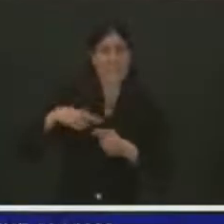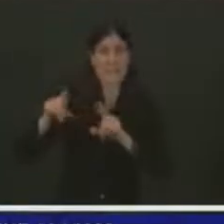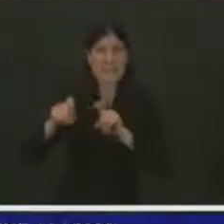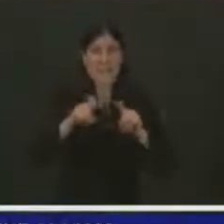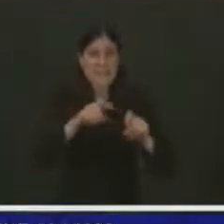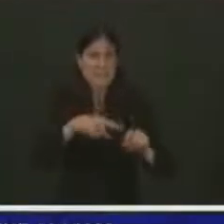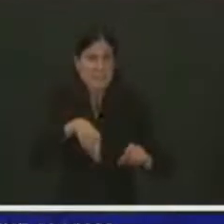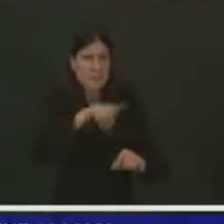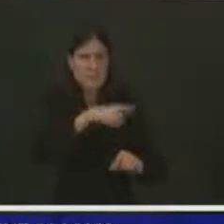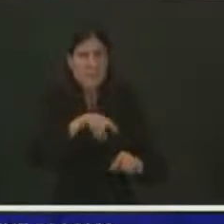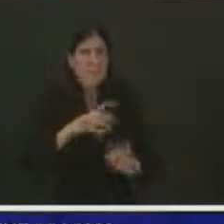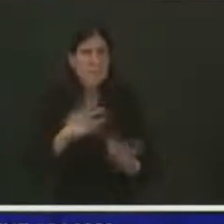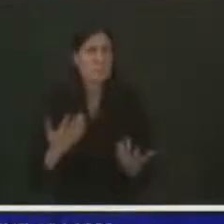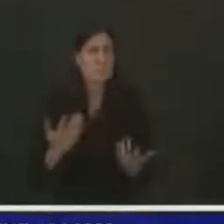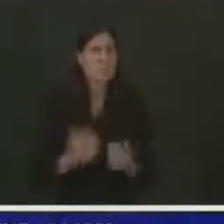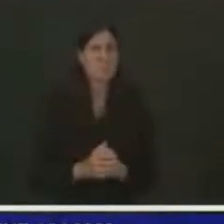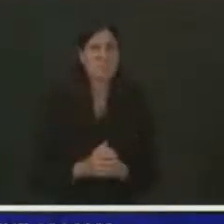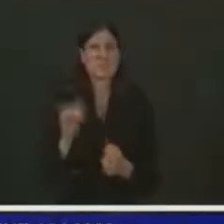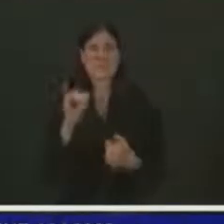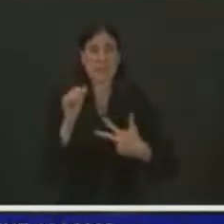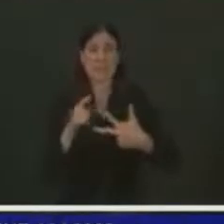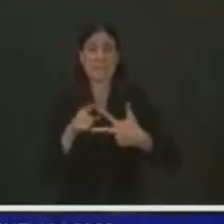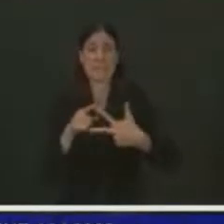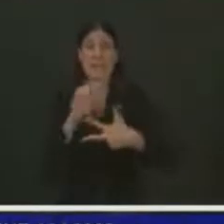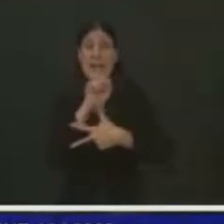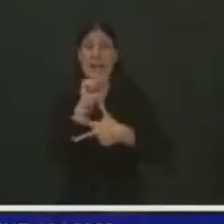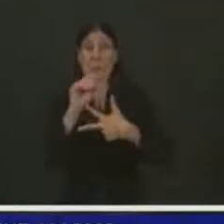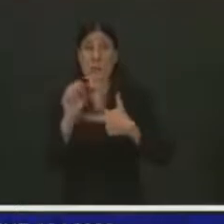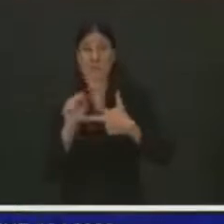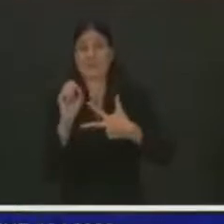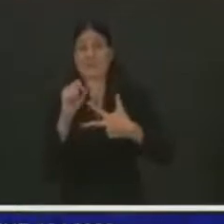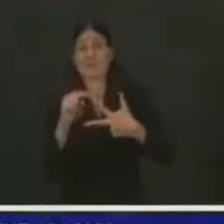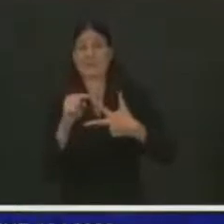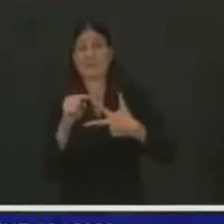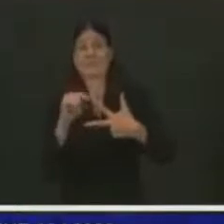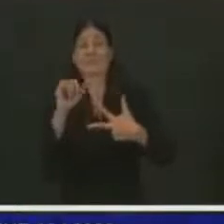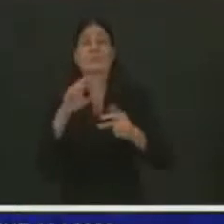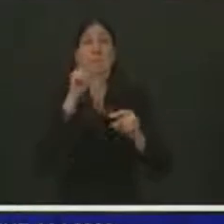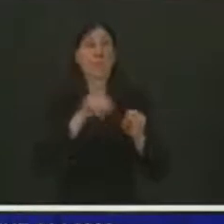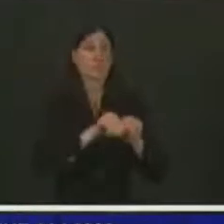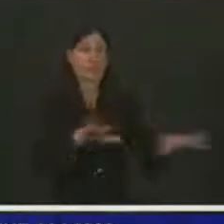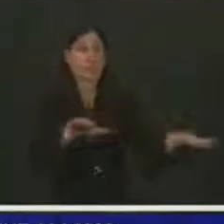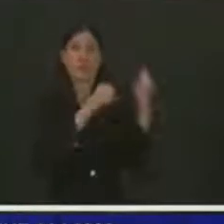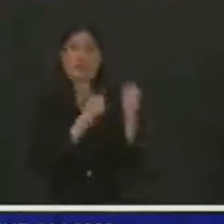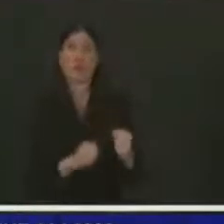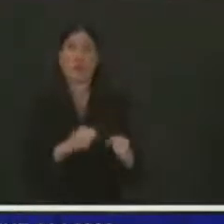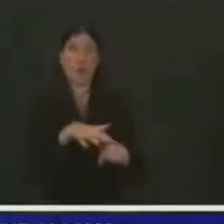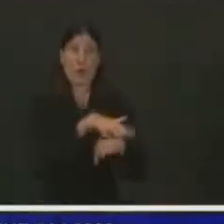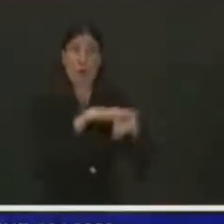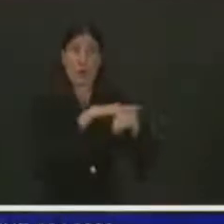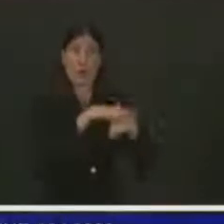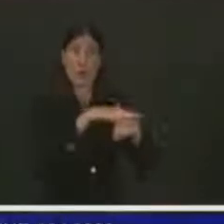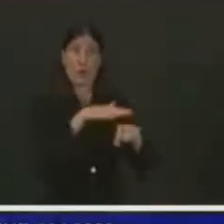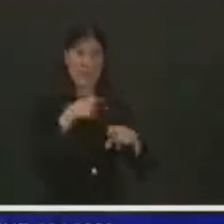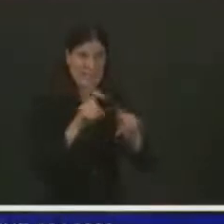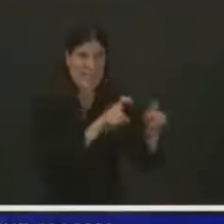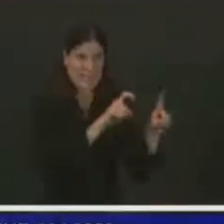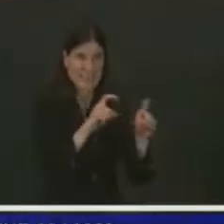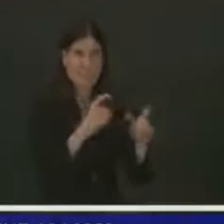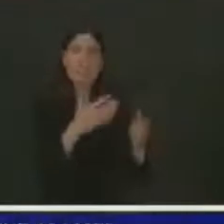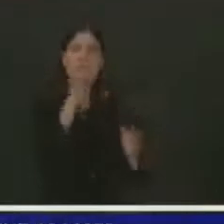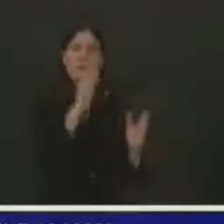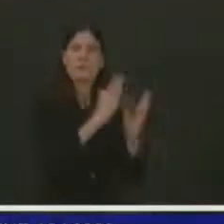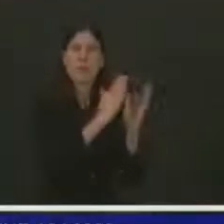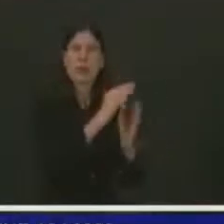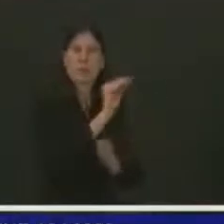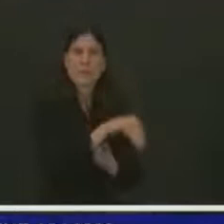sentinel testing that we are encouraging the specific workers the governor mentioned to get tested. But that's the focus of